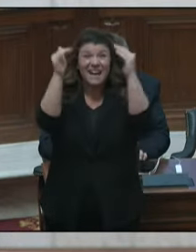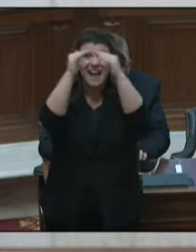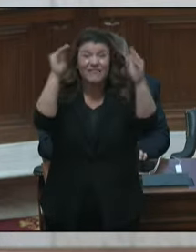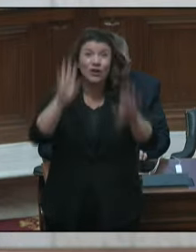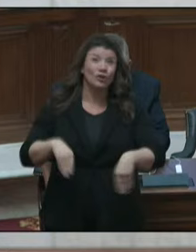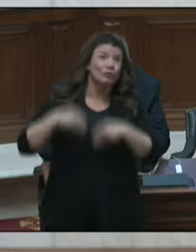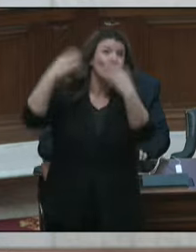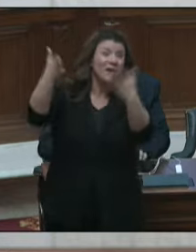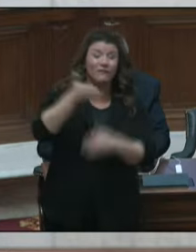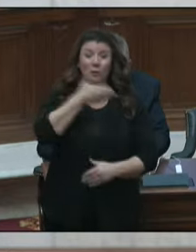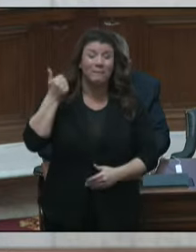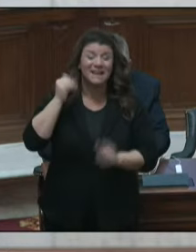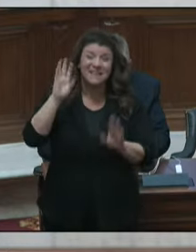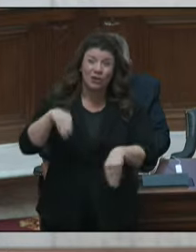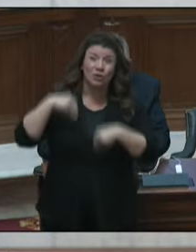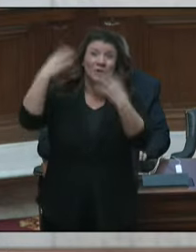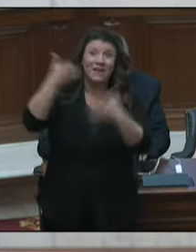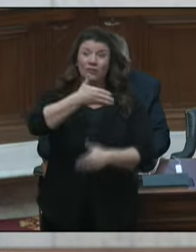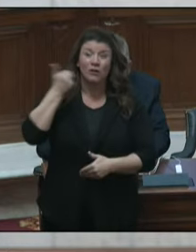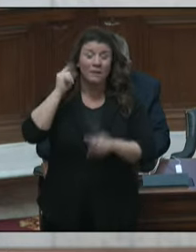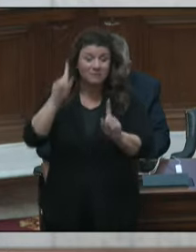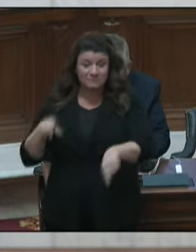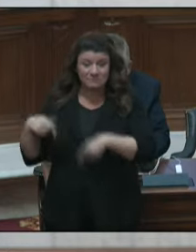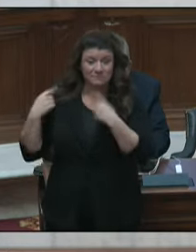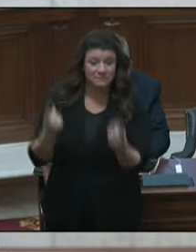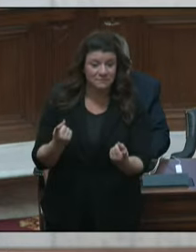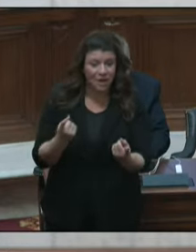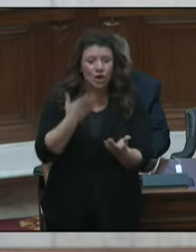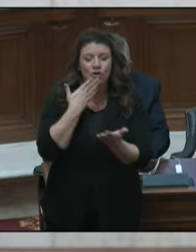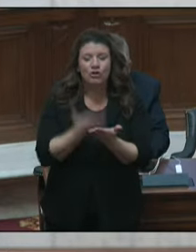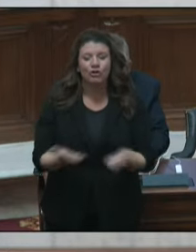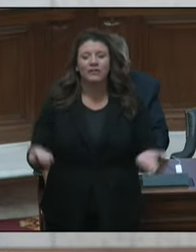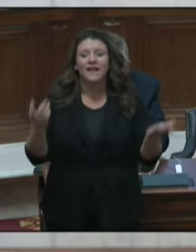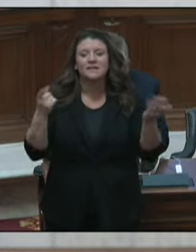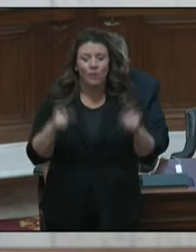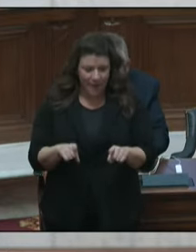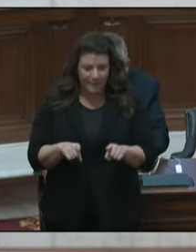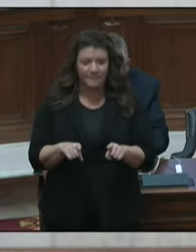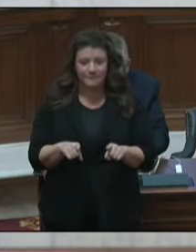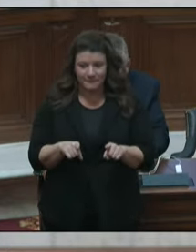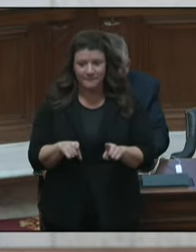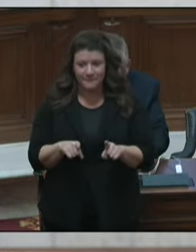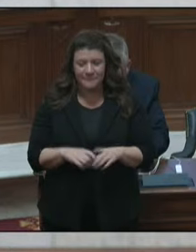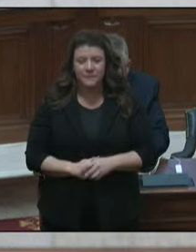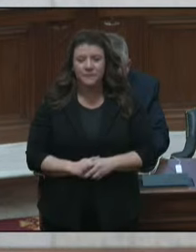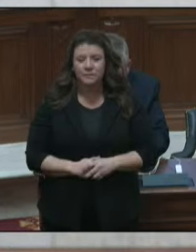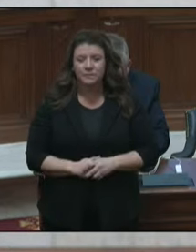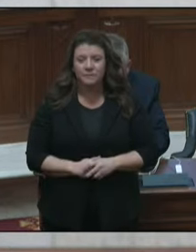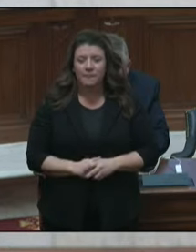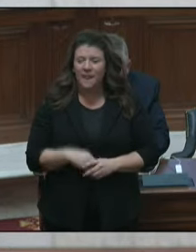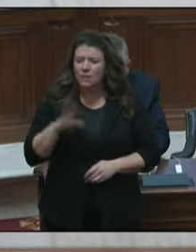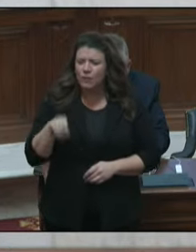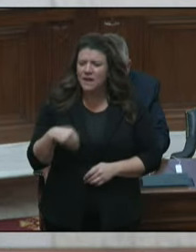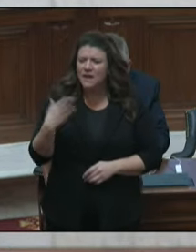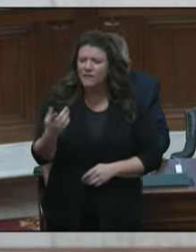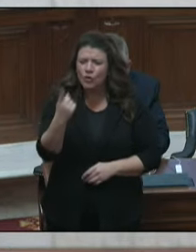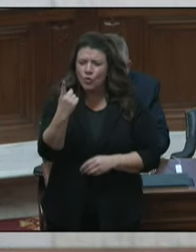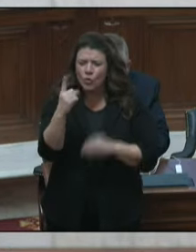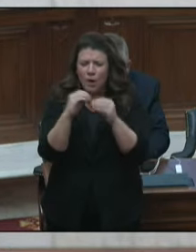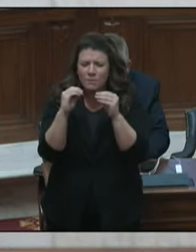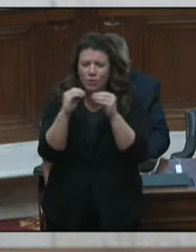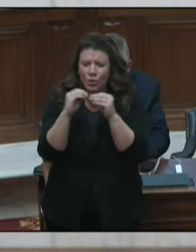best and you give your best like nobody's business, good things will happen. Now, I'm going to give you one more bit of advice right